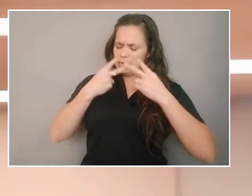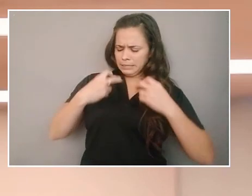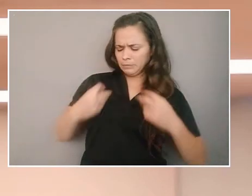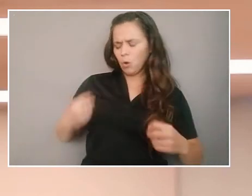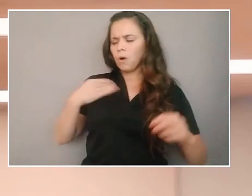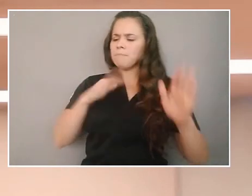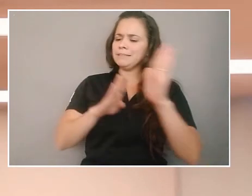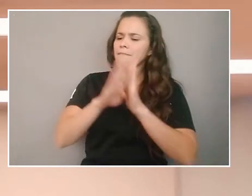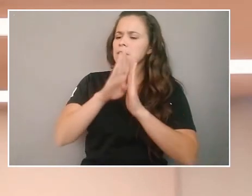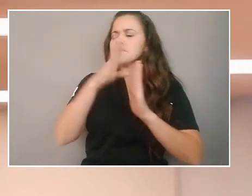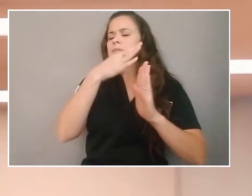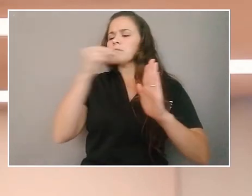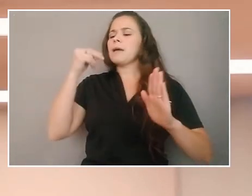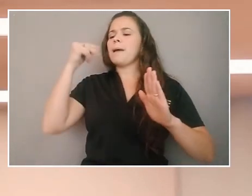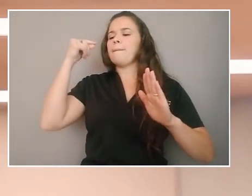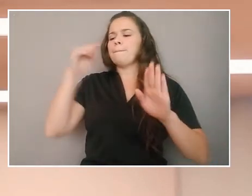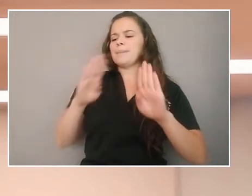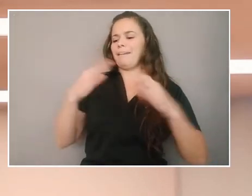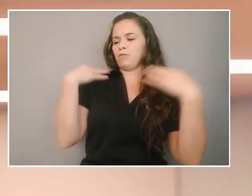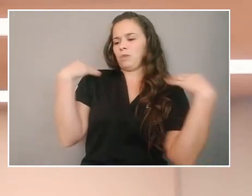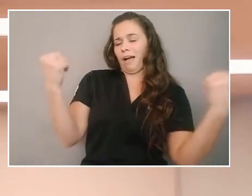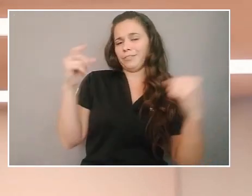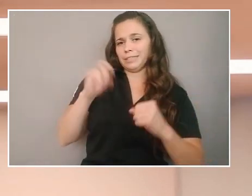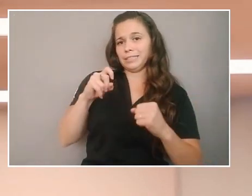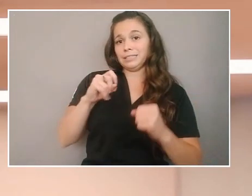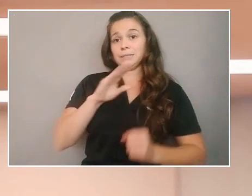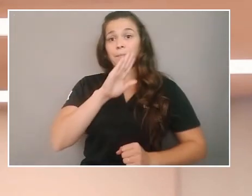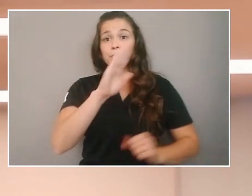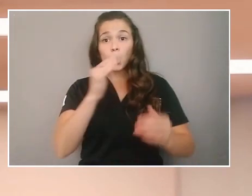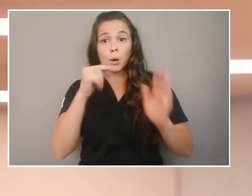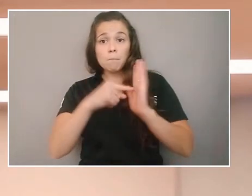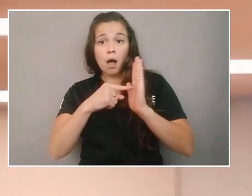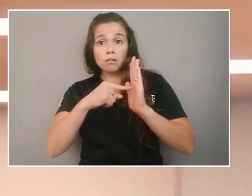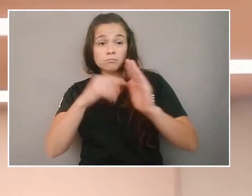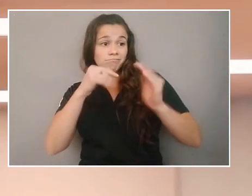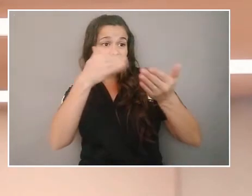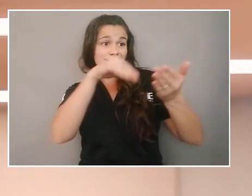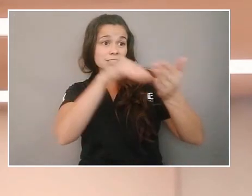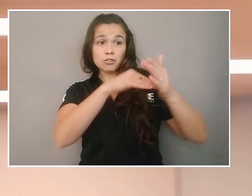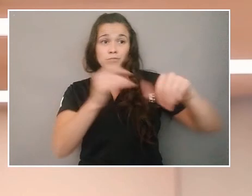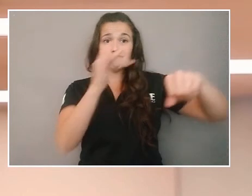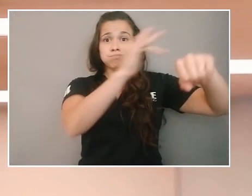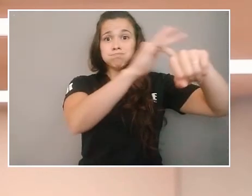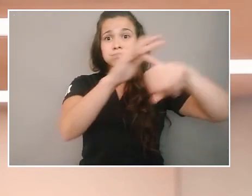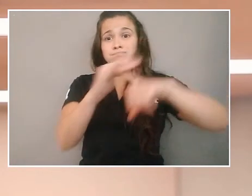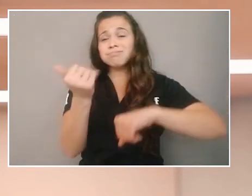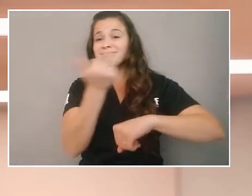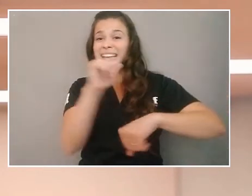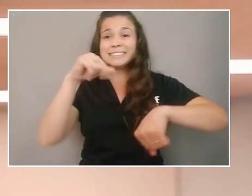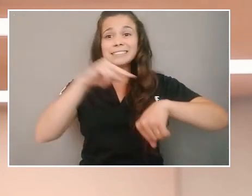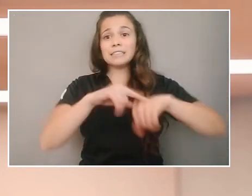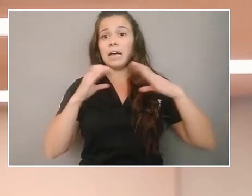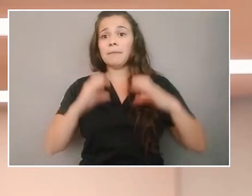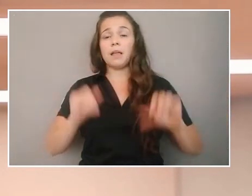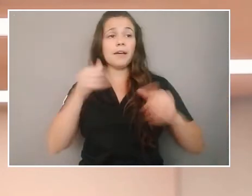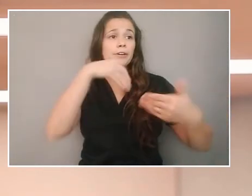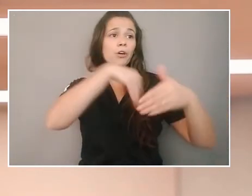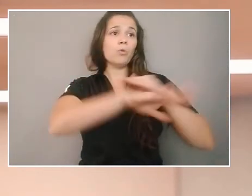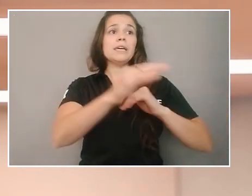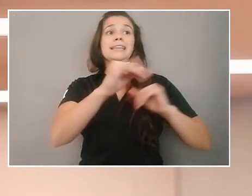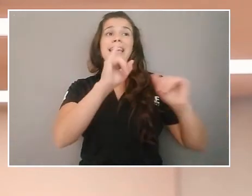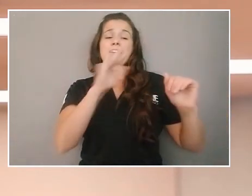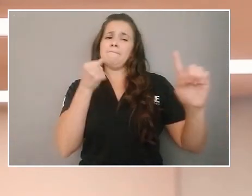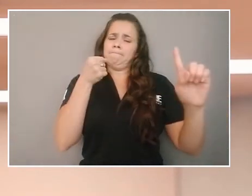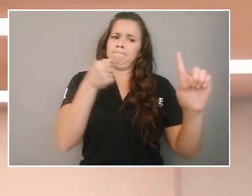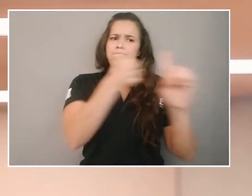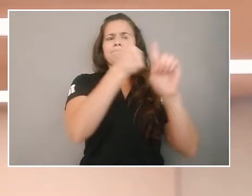needs. The drop-in center model allows any TAY challenged by mood, thinking, or behavior to